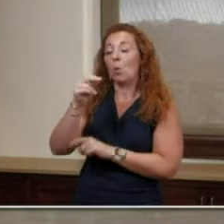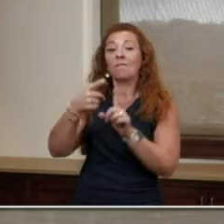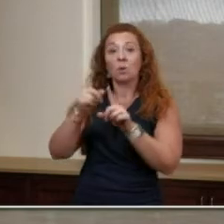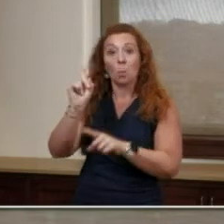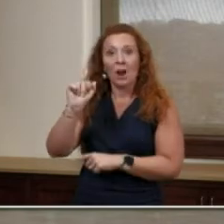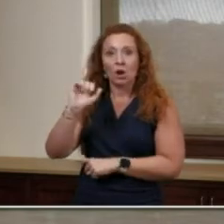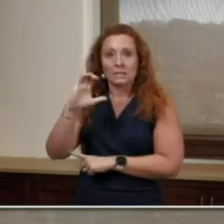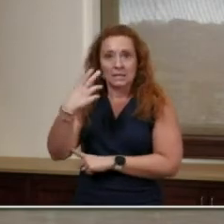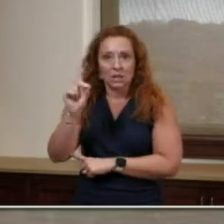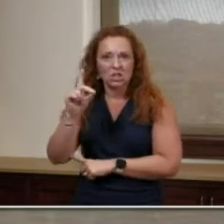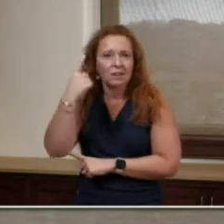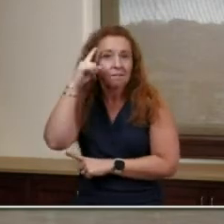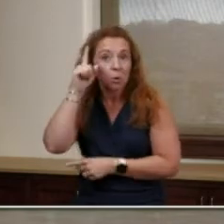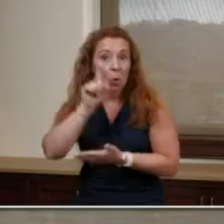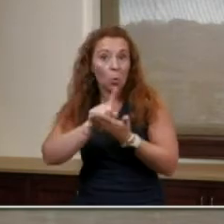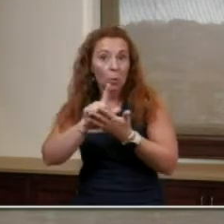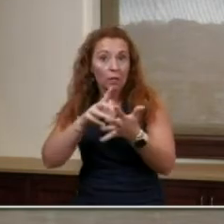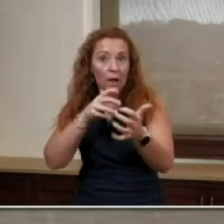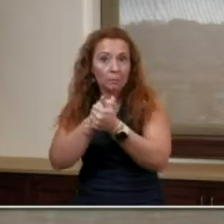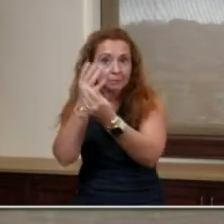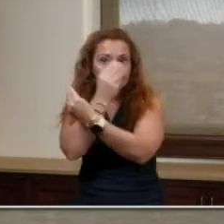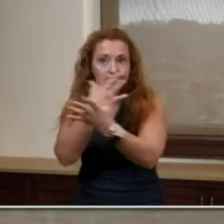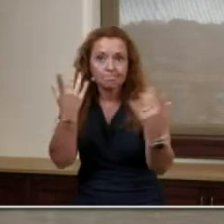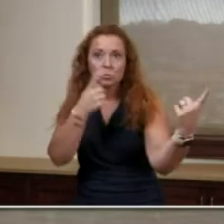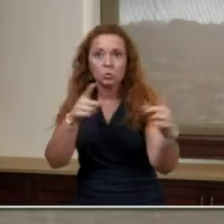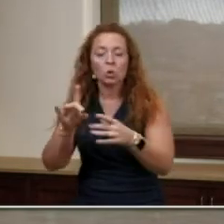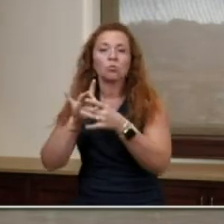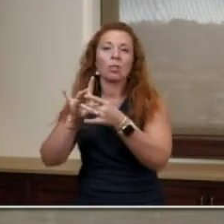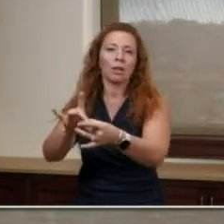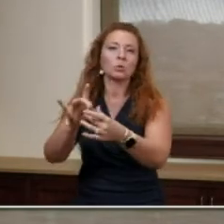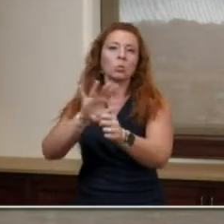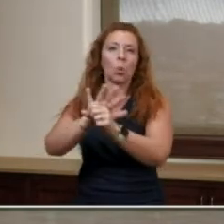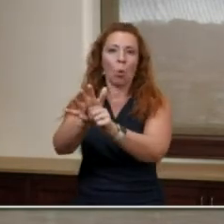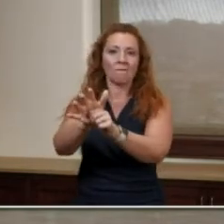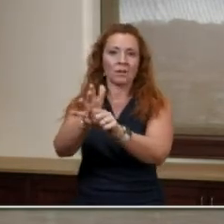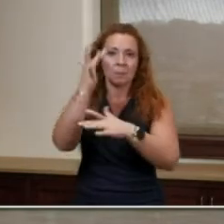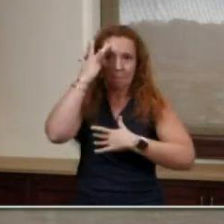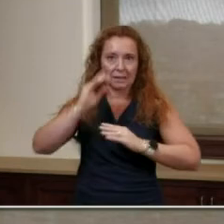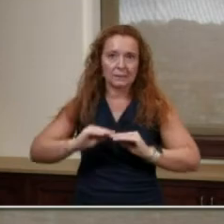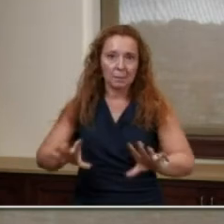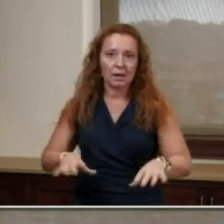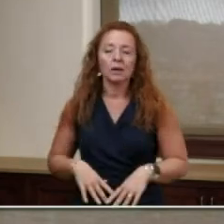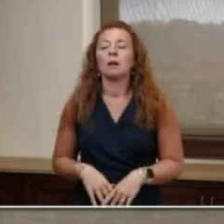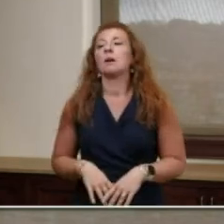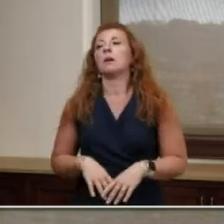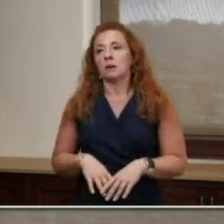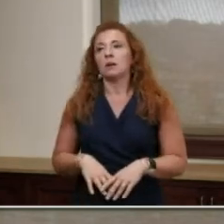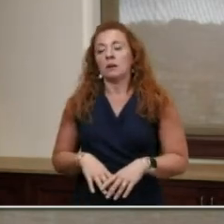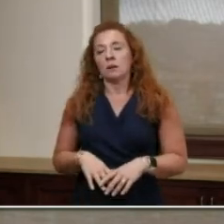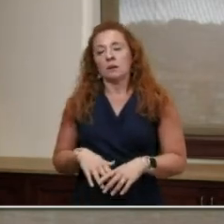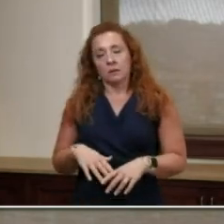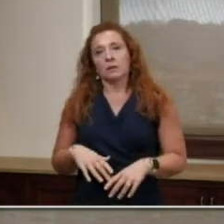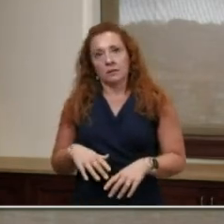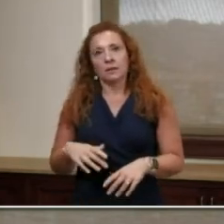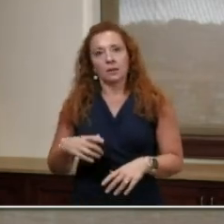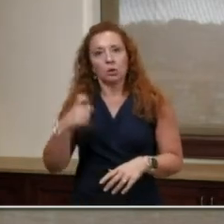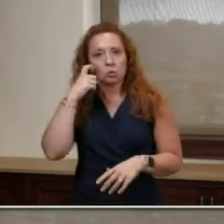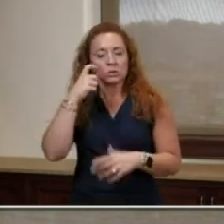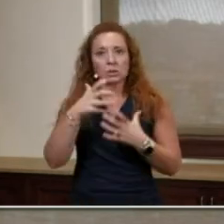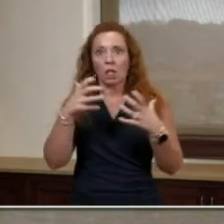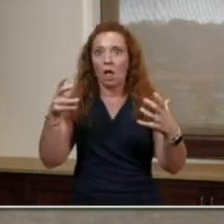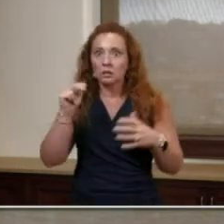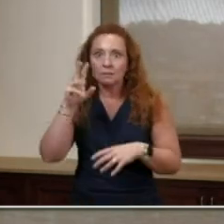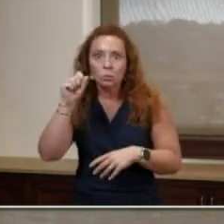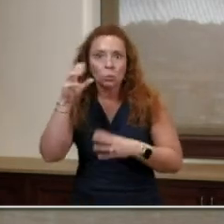our update on the coronavirus pandemic. Certainly there's been a lot of news just in the last